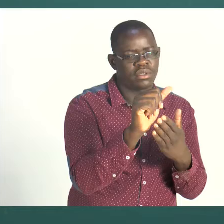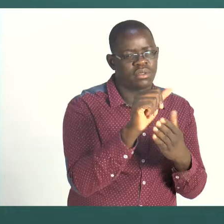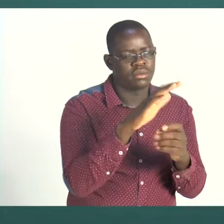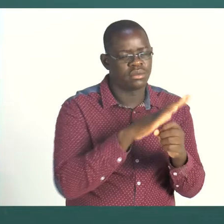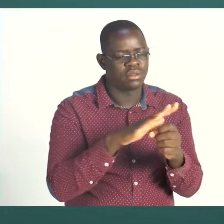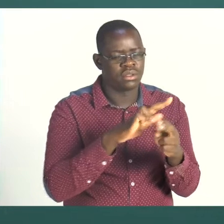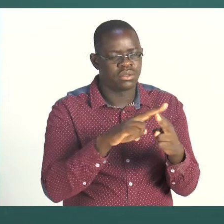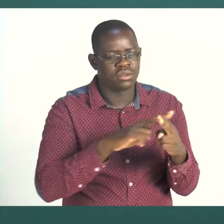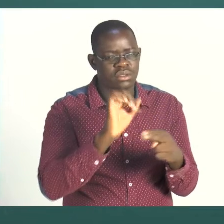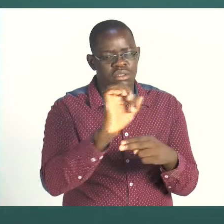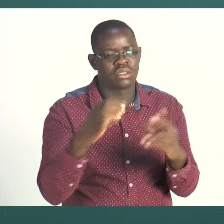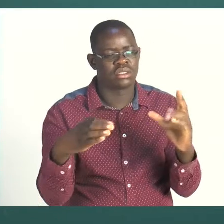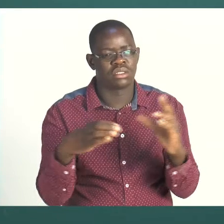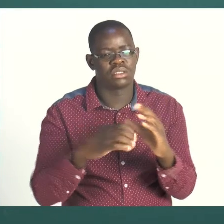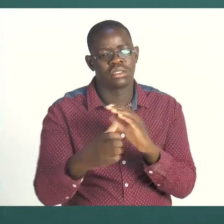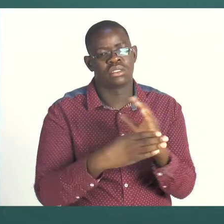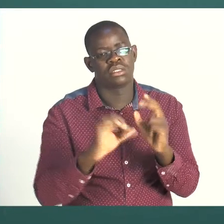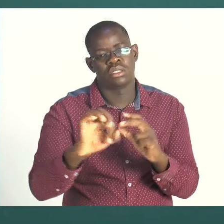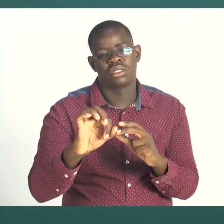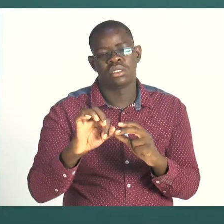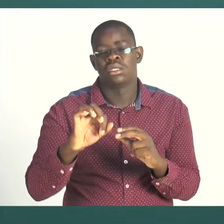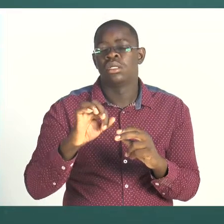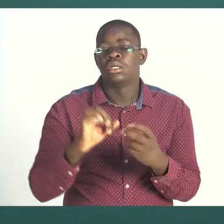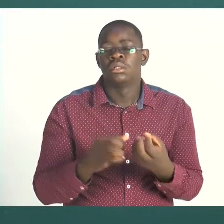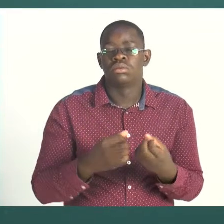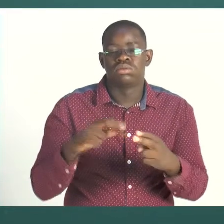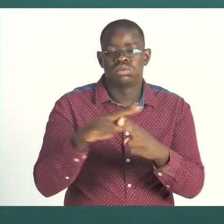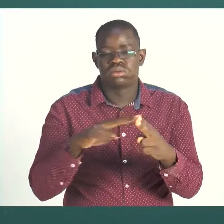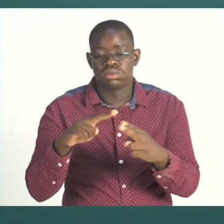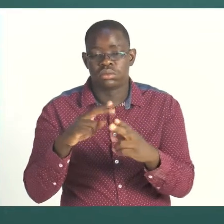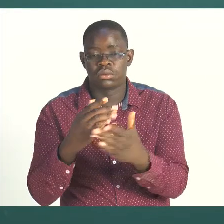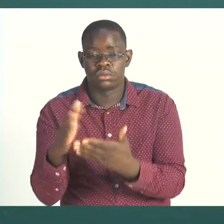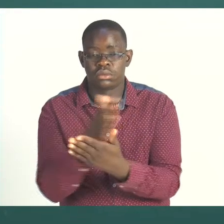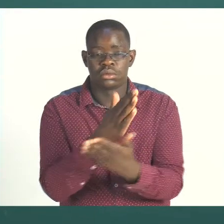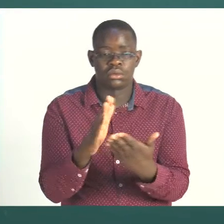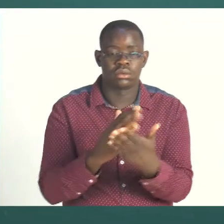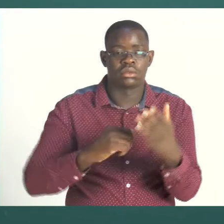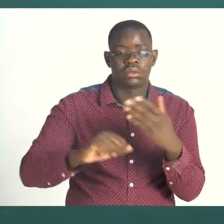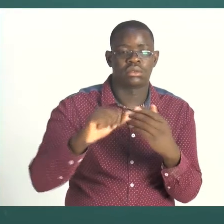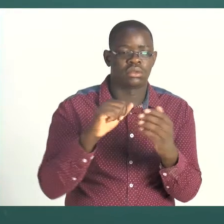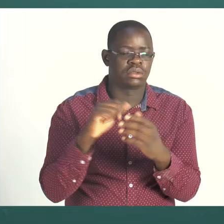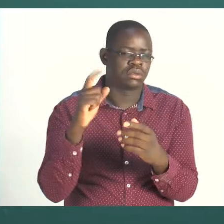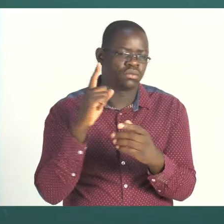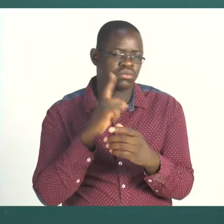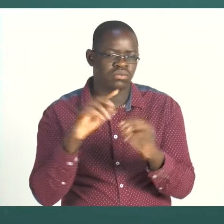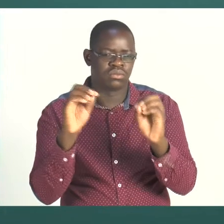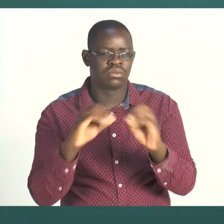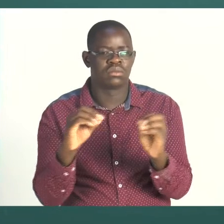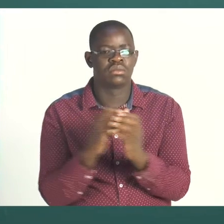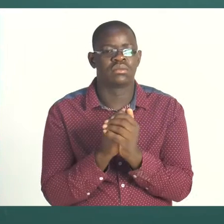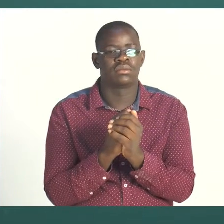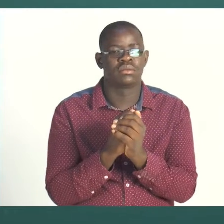land. You just herd them into a common, shared grazing area and you have no further effort. And